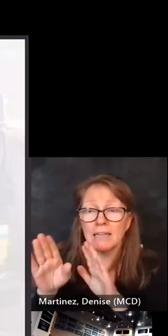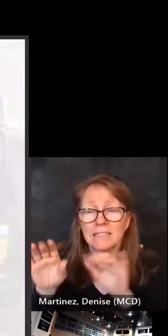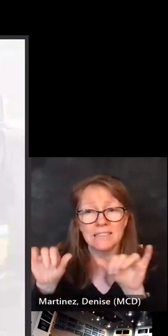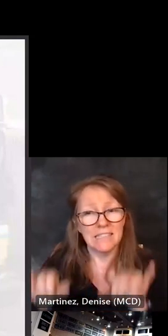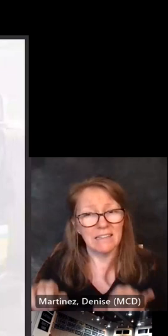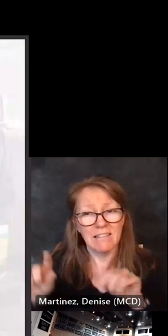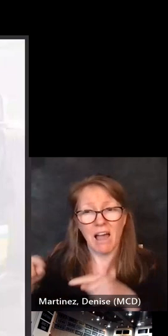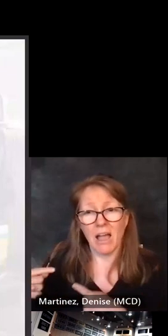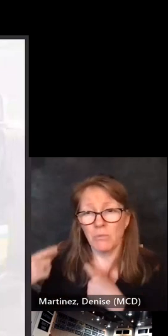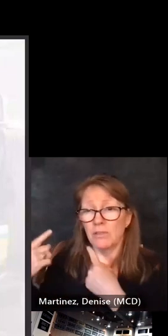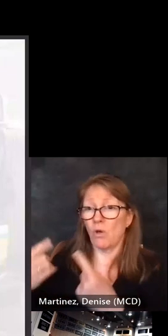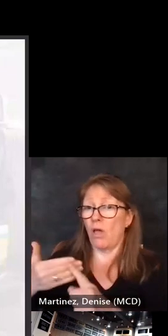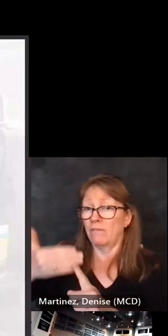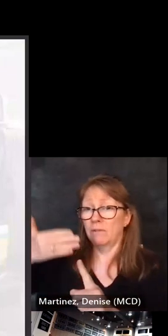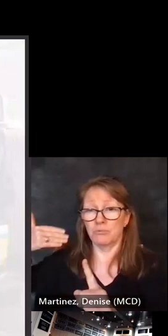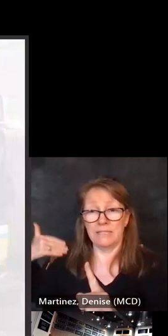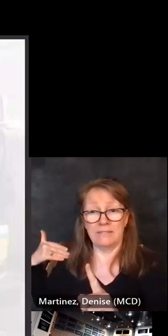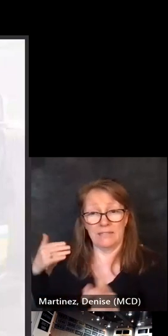efforts